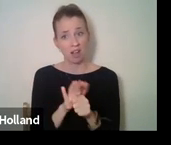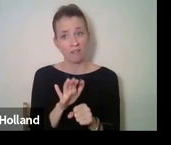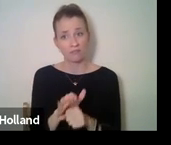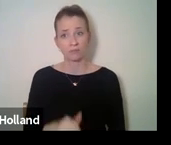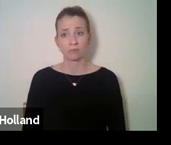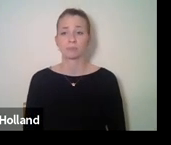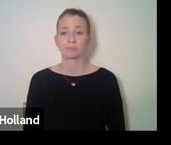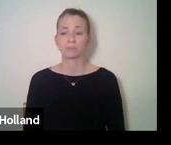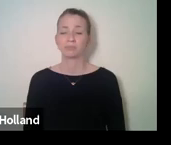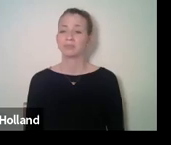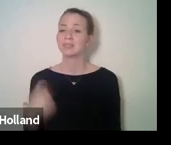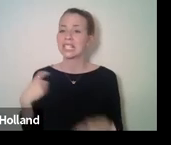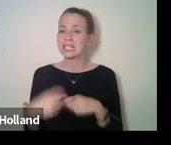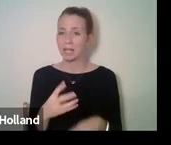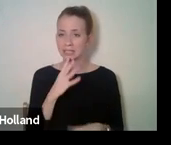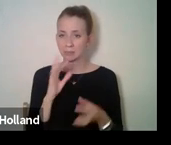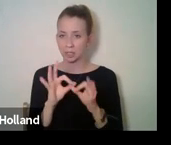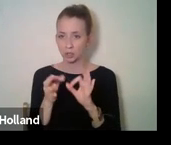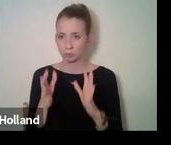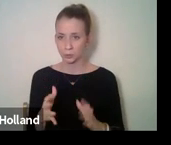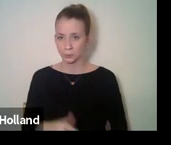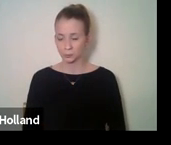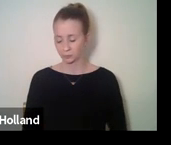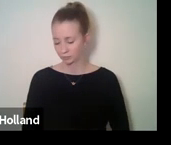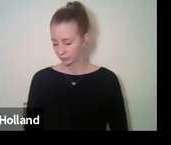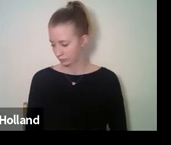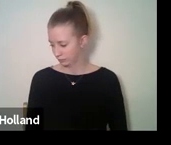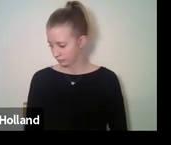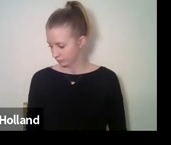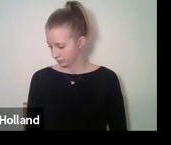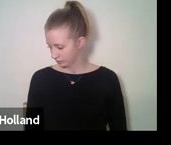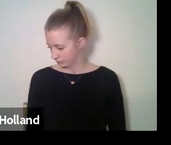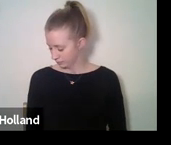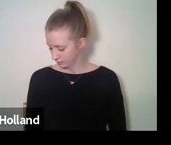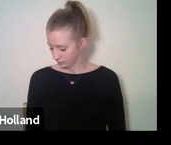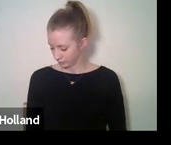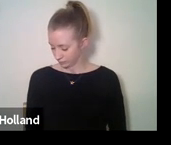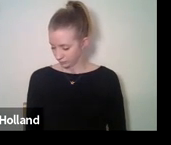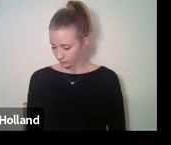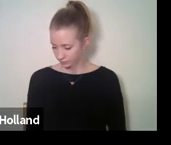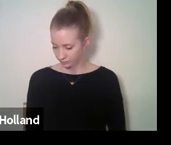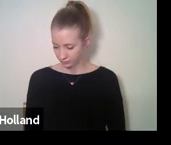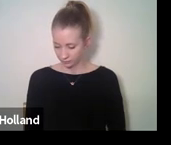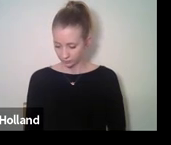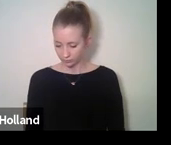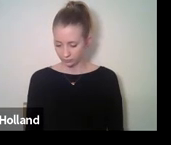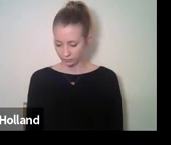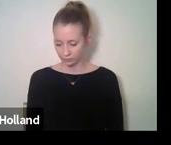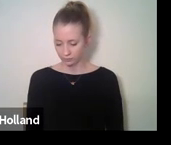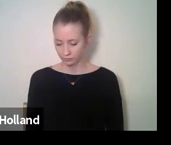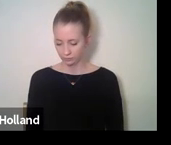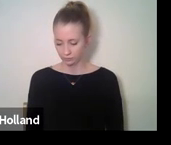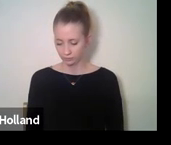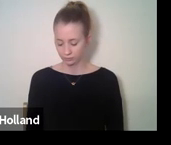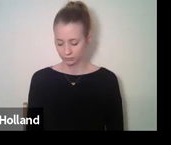¿Quién puede autorizar el CCA? Pueblos y ciudades y varios municipios pueden trabajar juntos